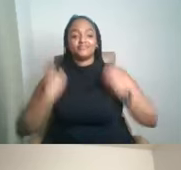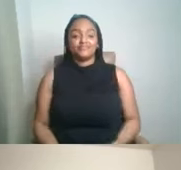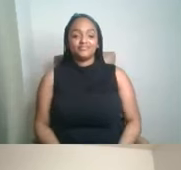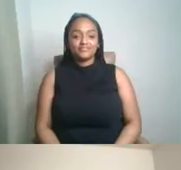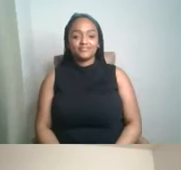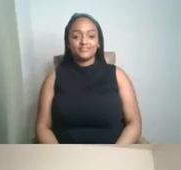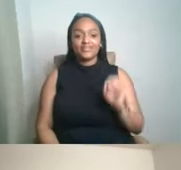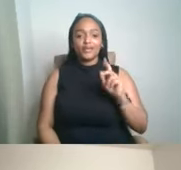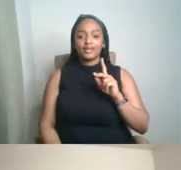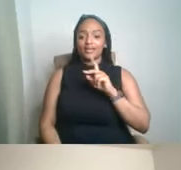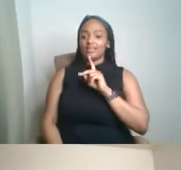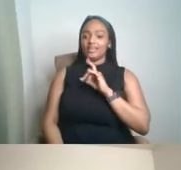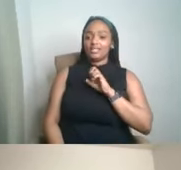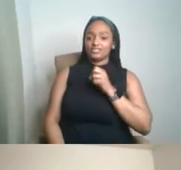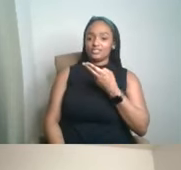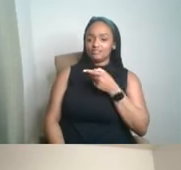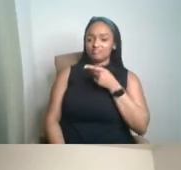Isha, you go.